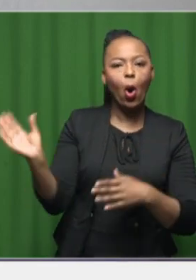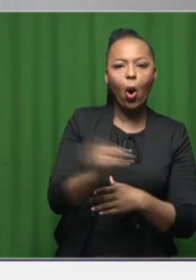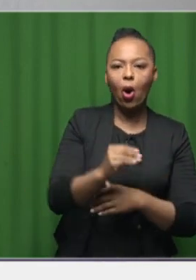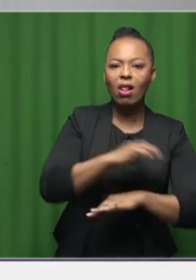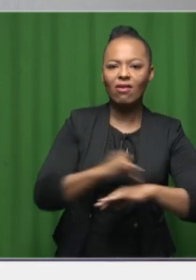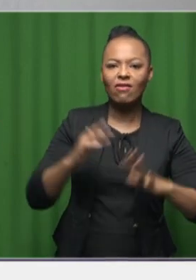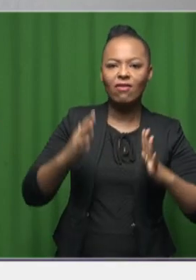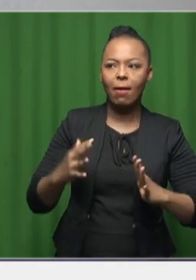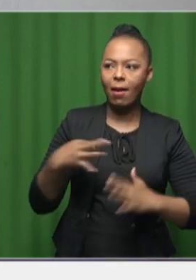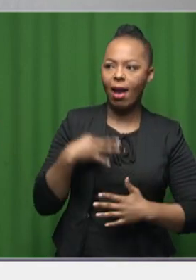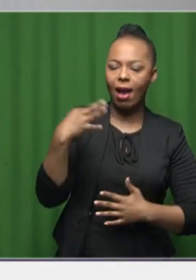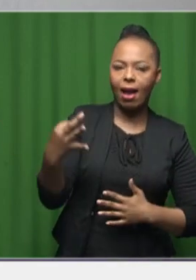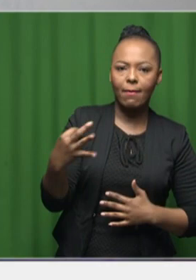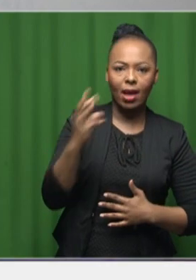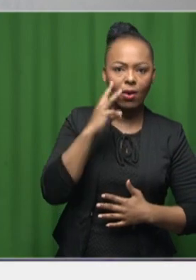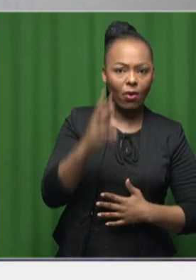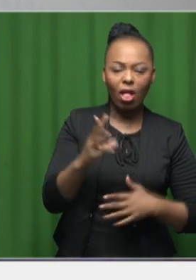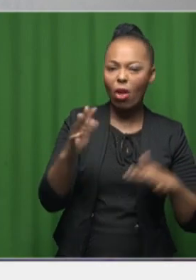apply?